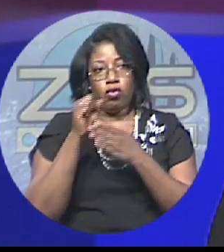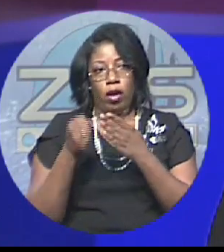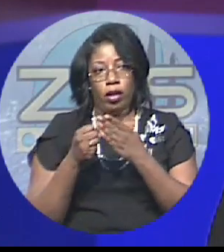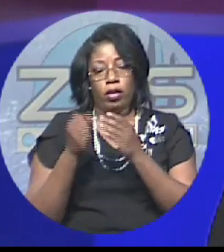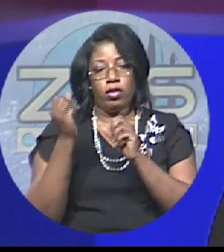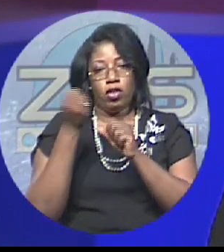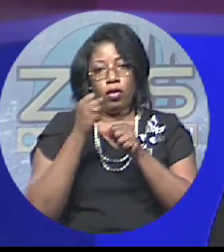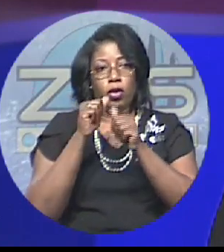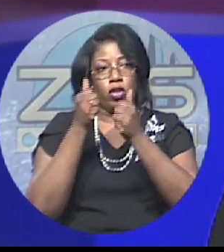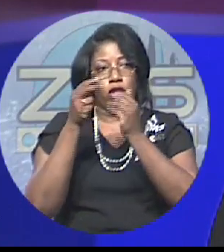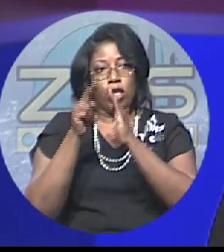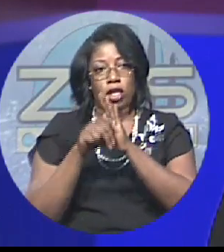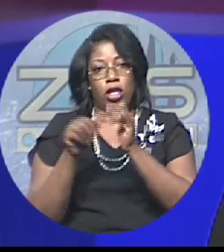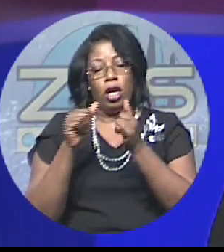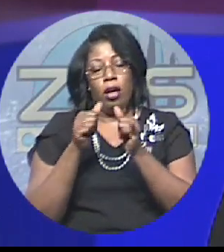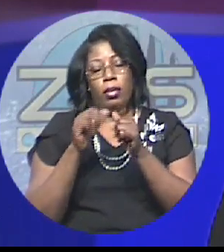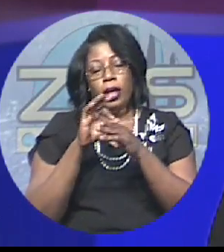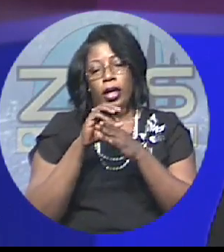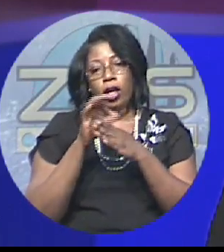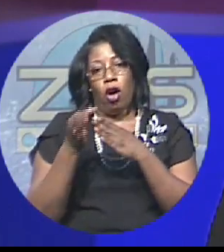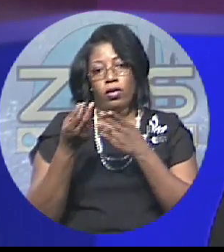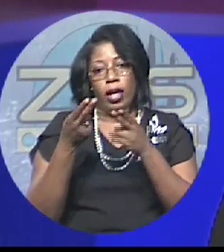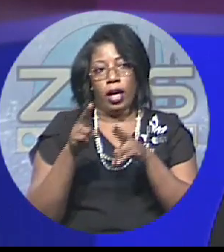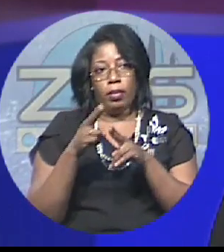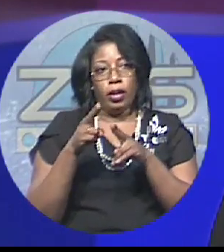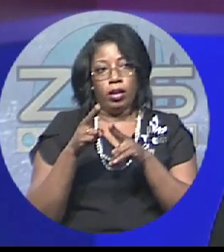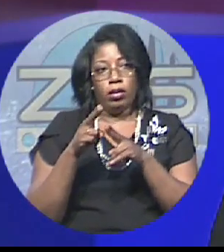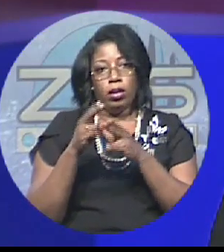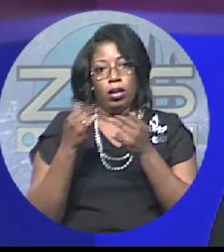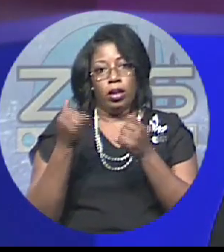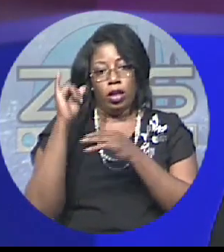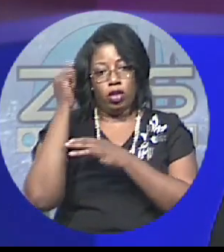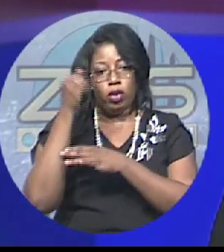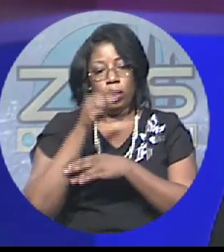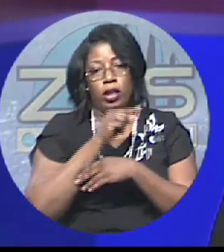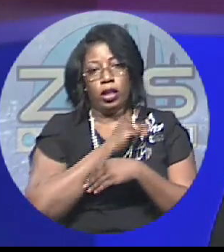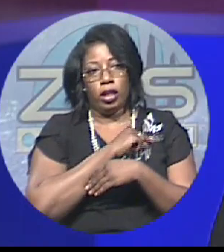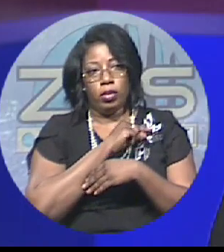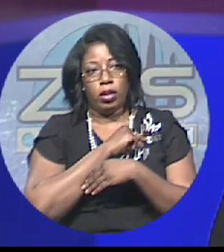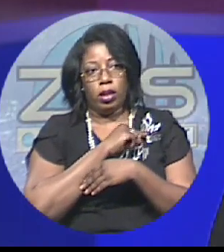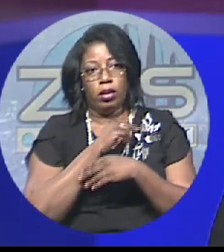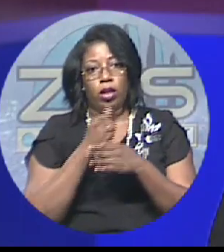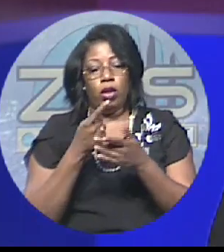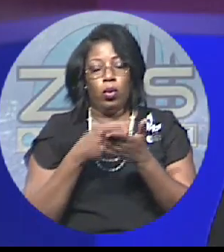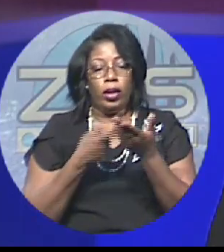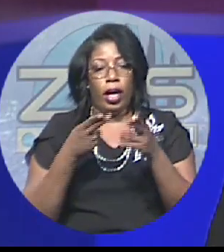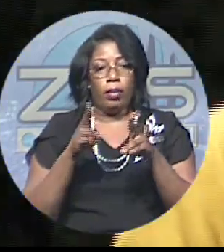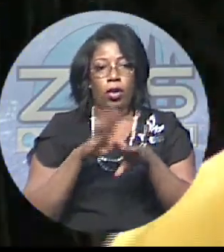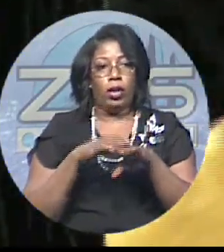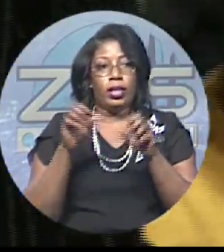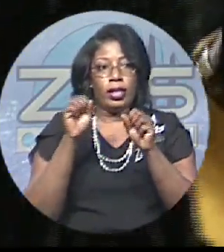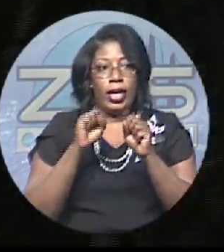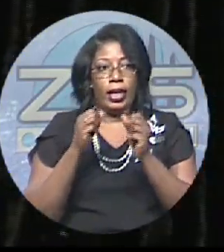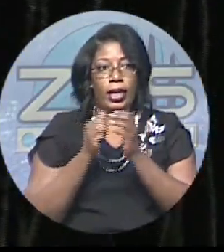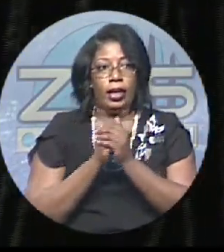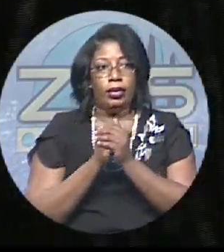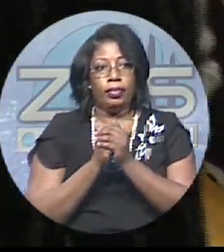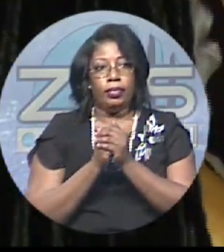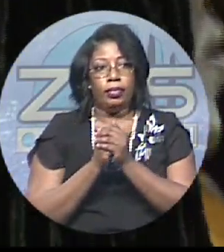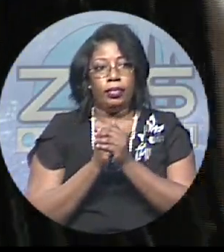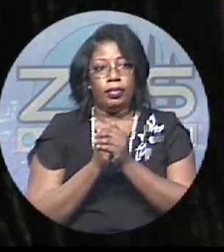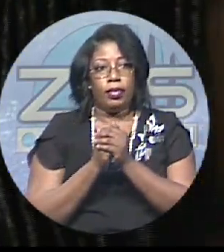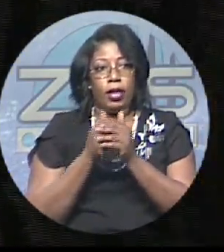Providence Softball Association playoffs underway. Julian Gibson has a look back from action on Saturday night. Benson,